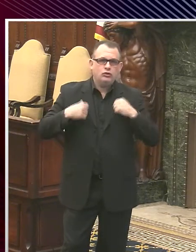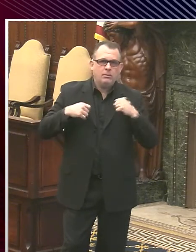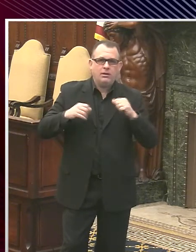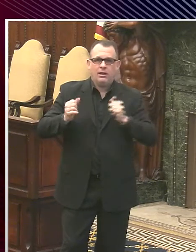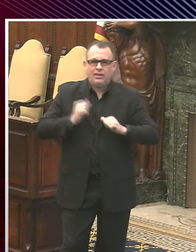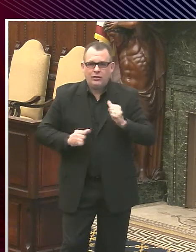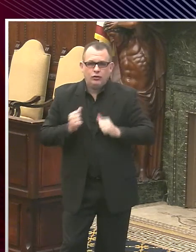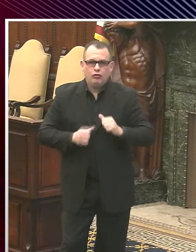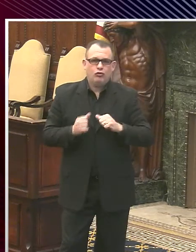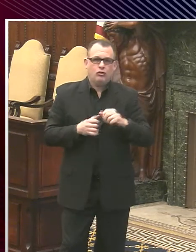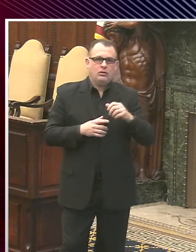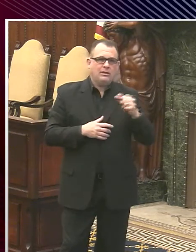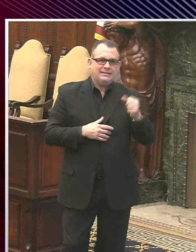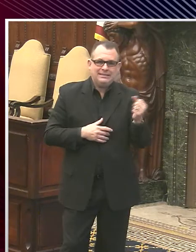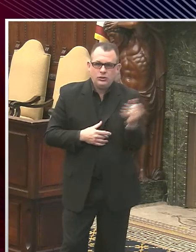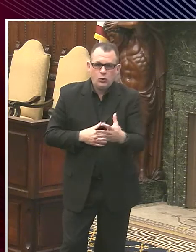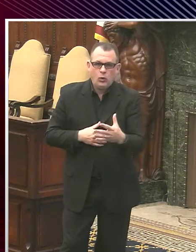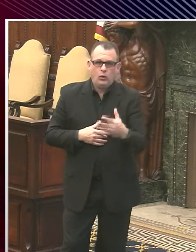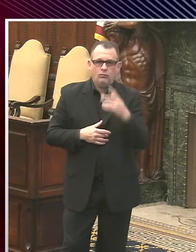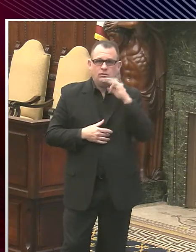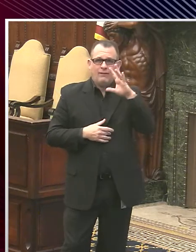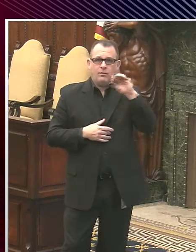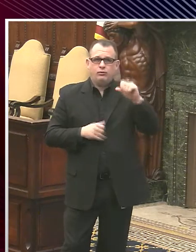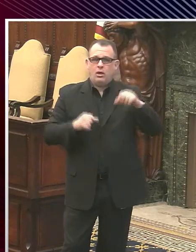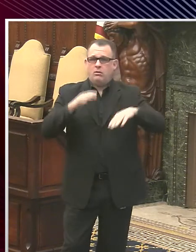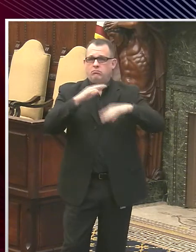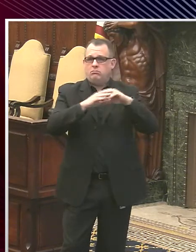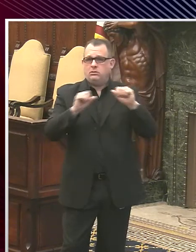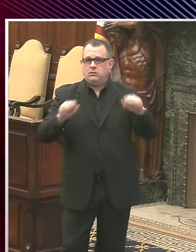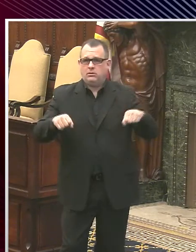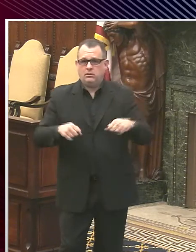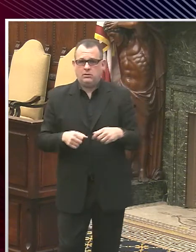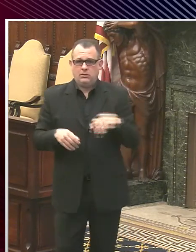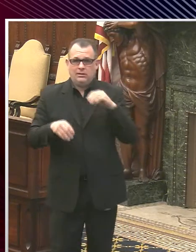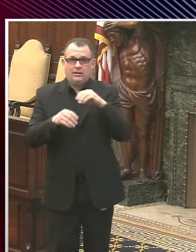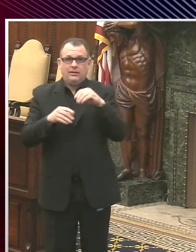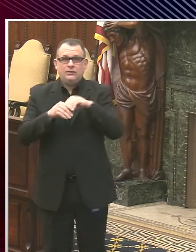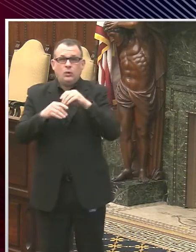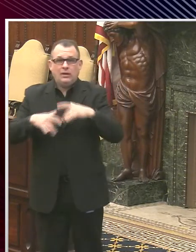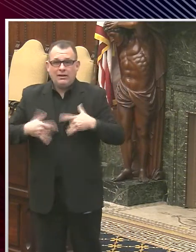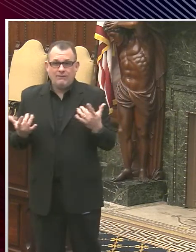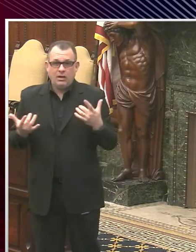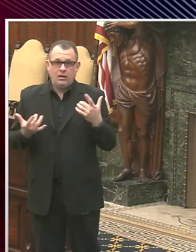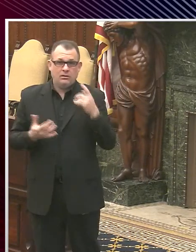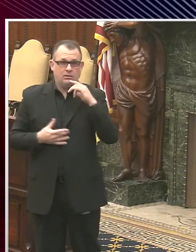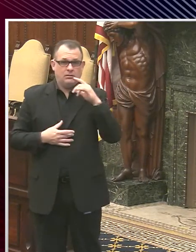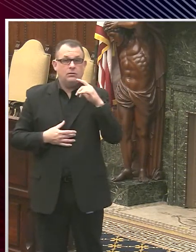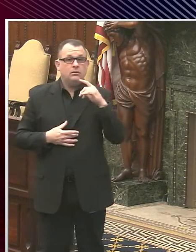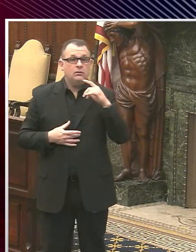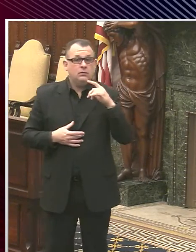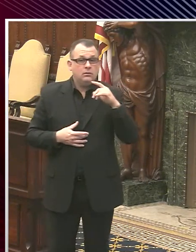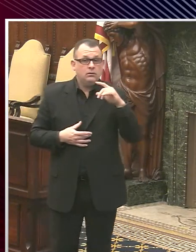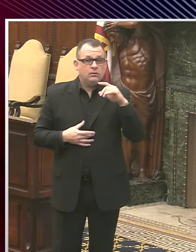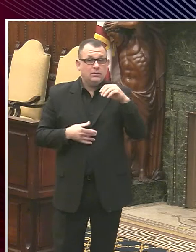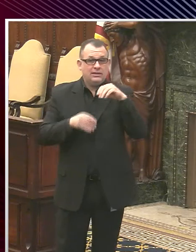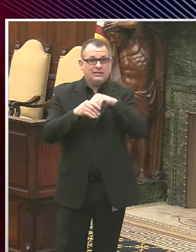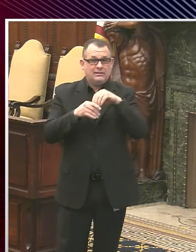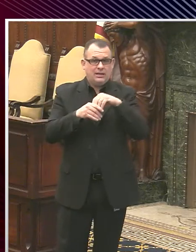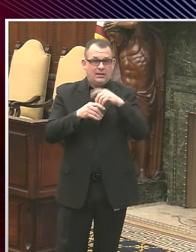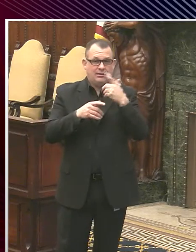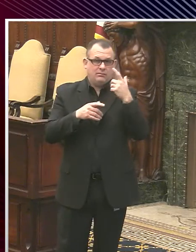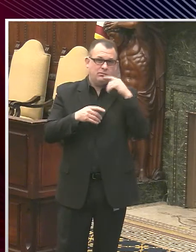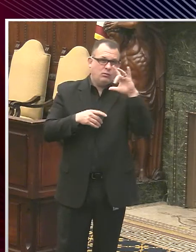will be allowed to go up to 75% capacity. Indoor events allowed to go up to 25% occupancy, and outdoor events up to